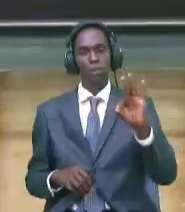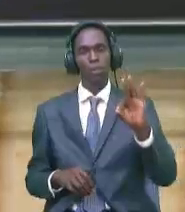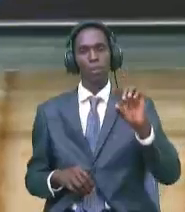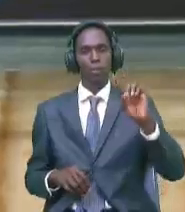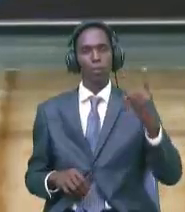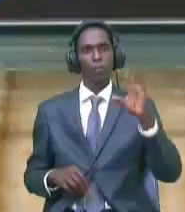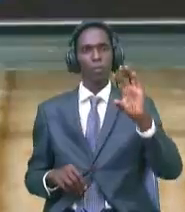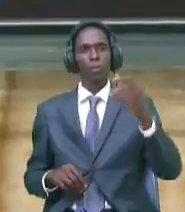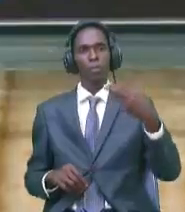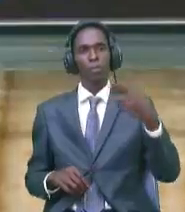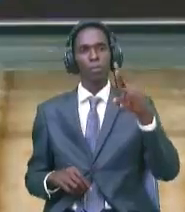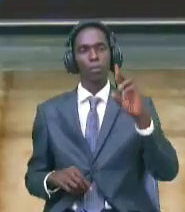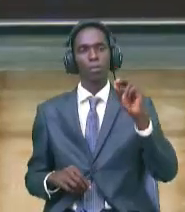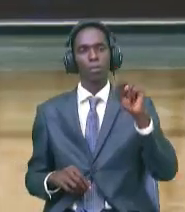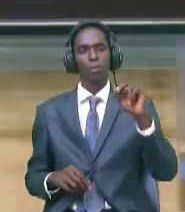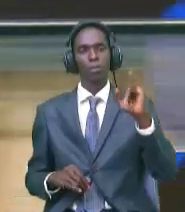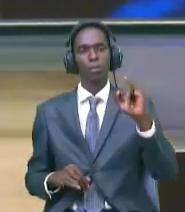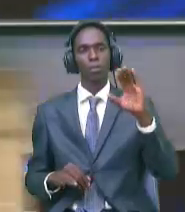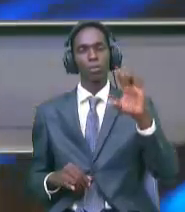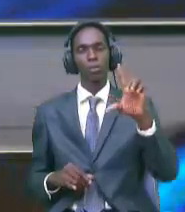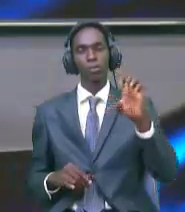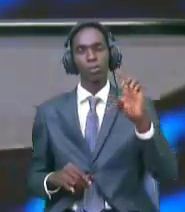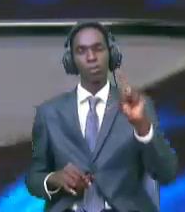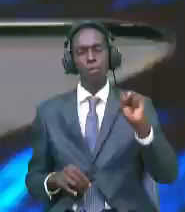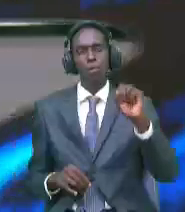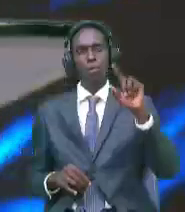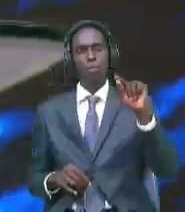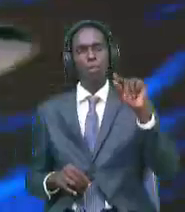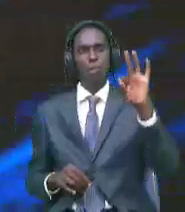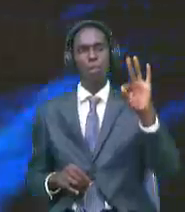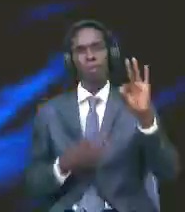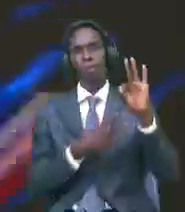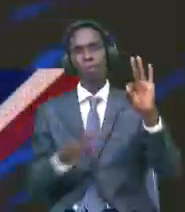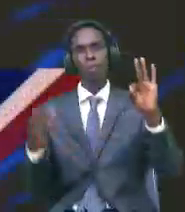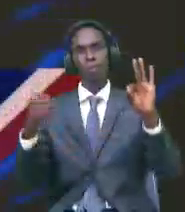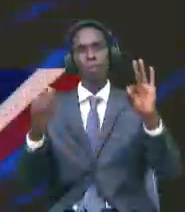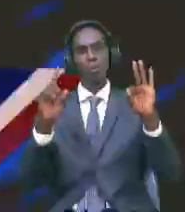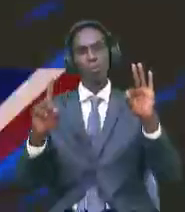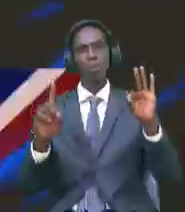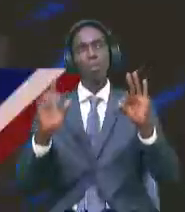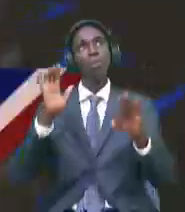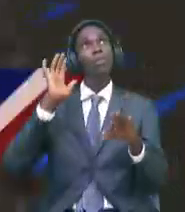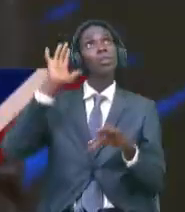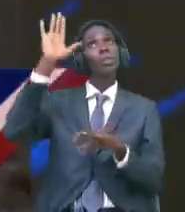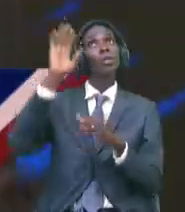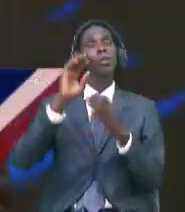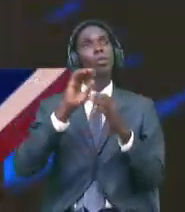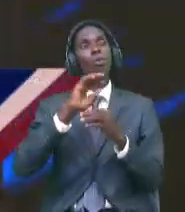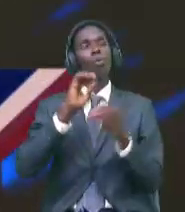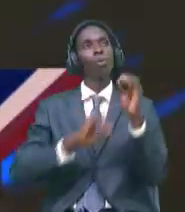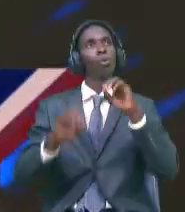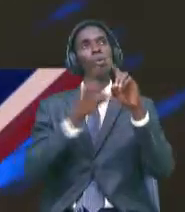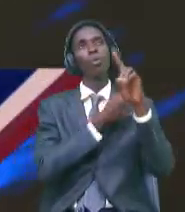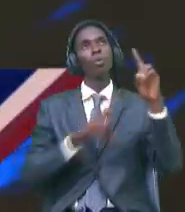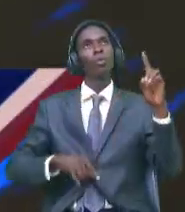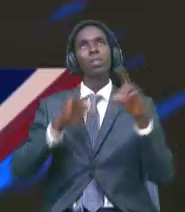from verse 11. It tells us, 1 Chronicles 29 verse 11, thine, O Lord, is the greatness and